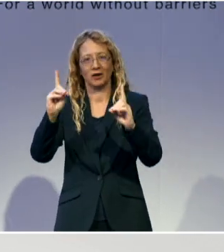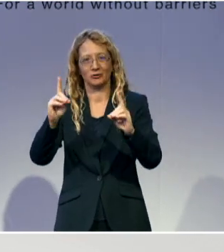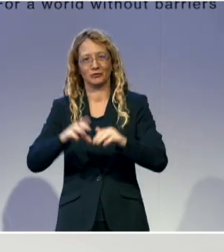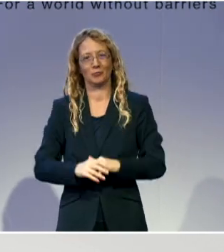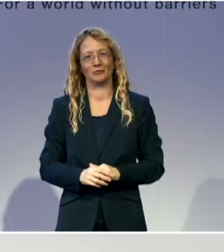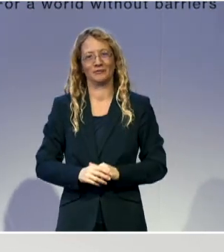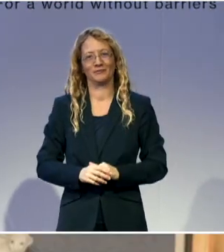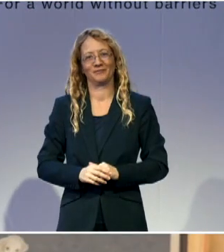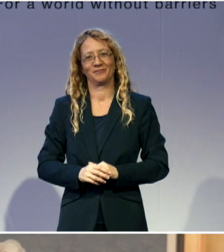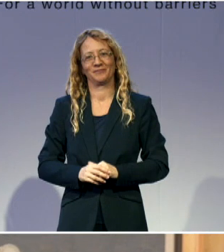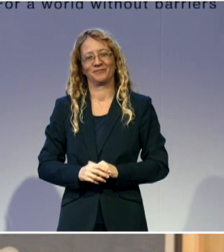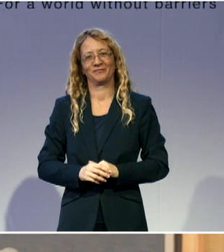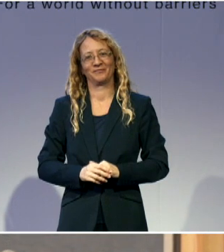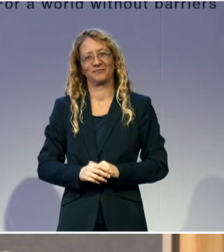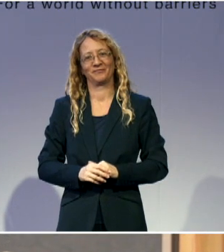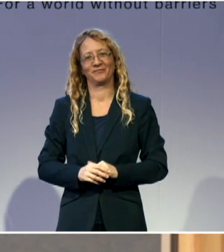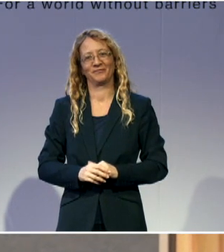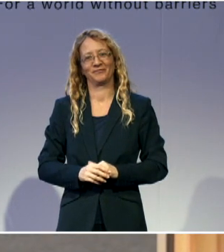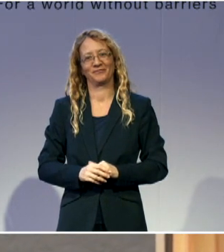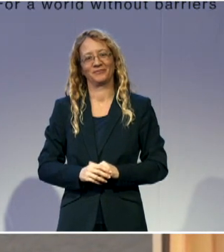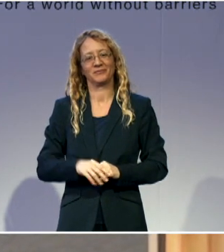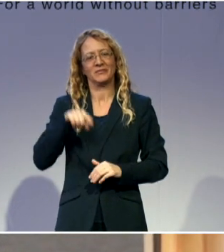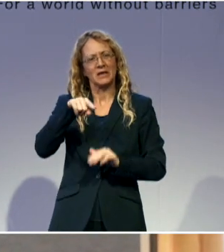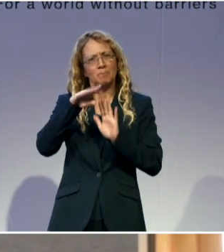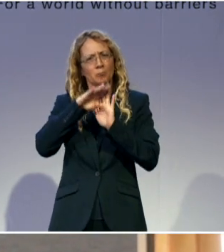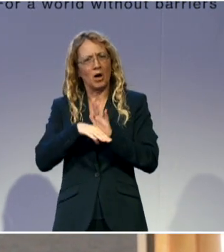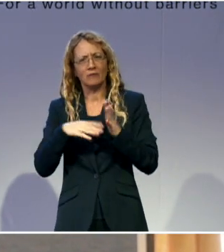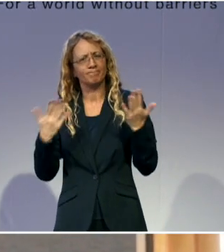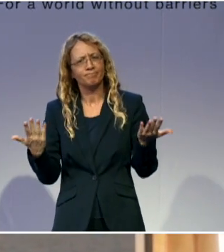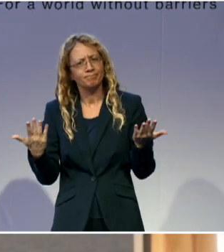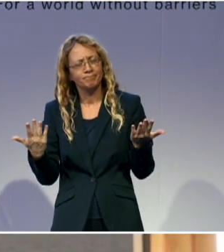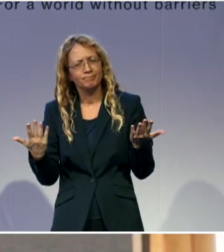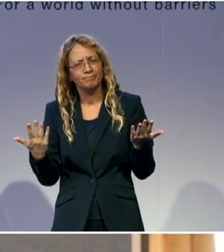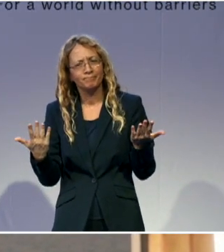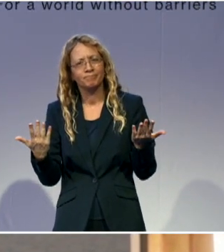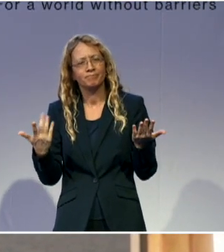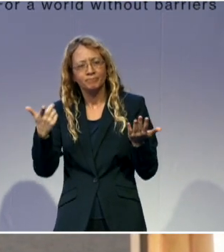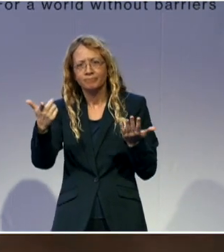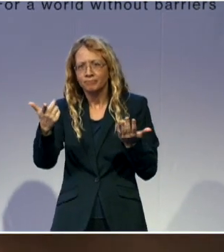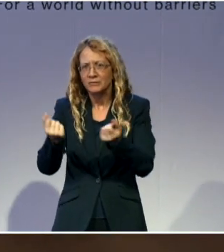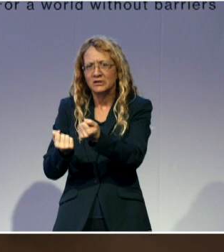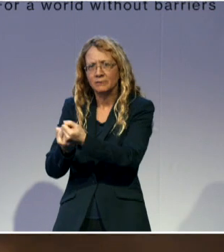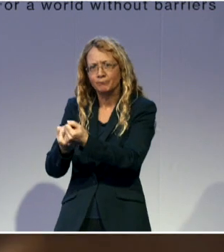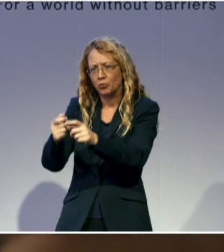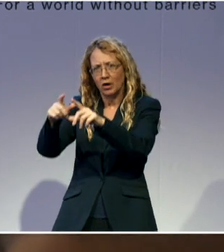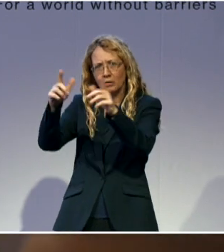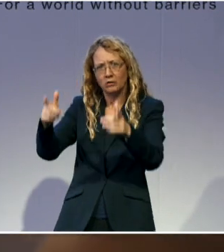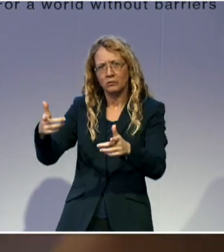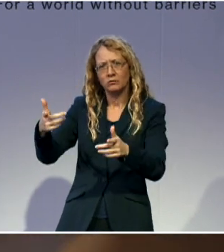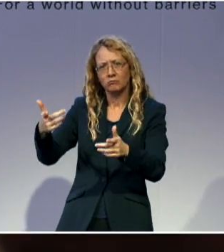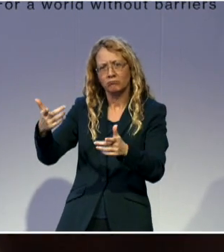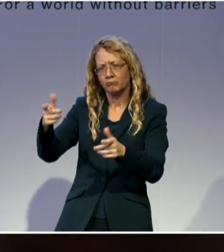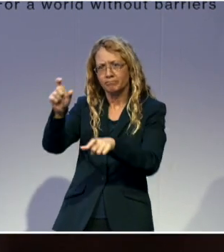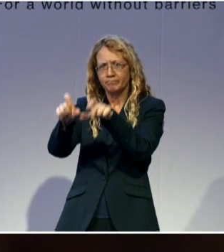program. The program provides a supportive framework for high school students with disabilities